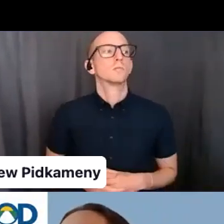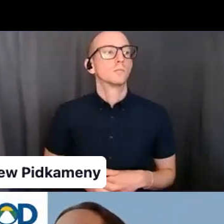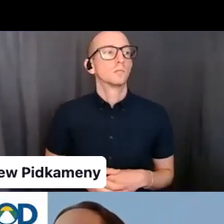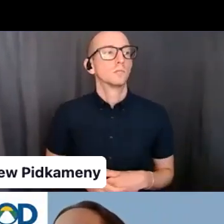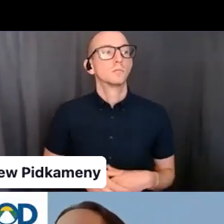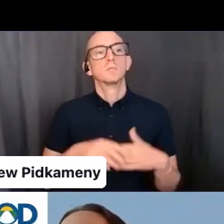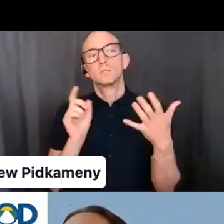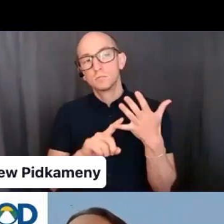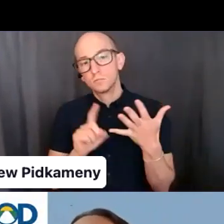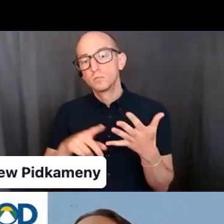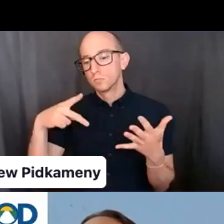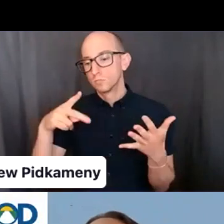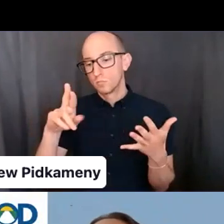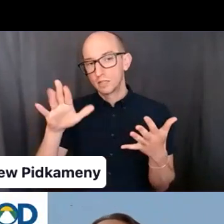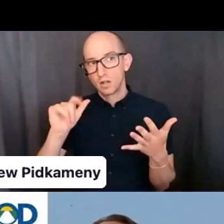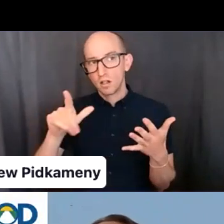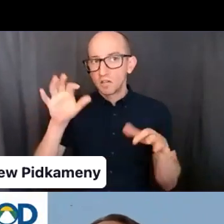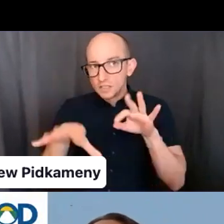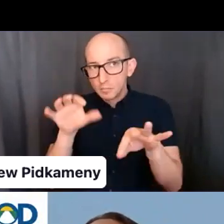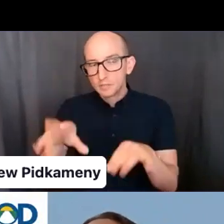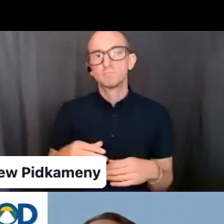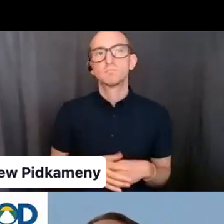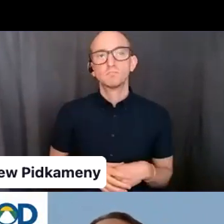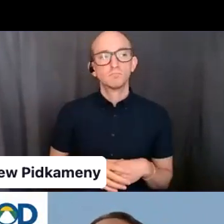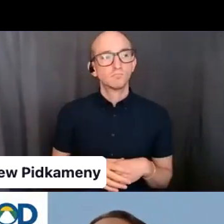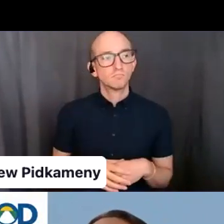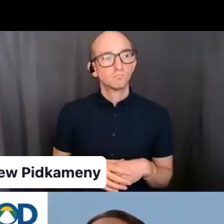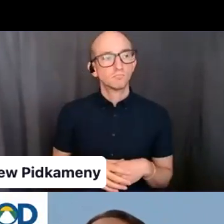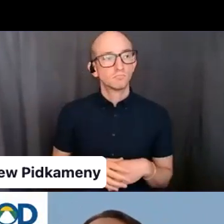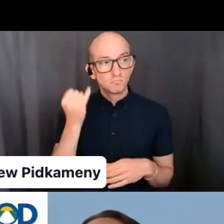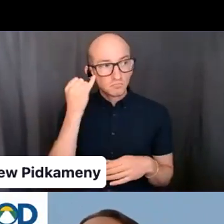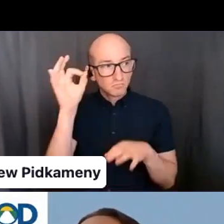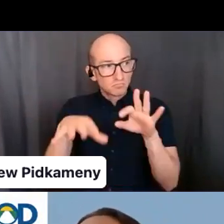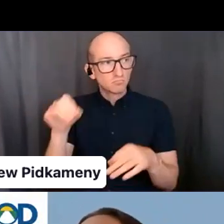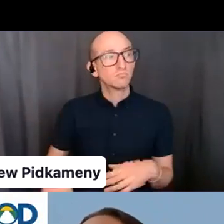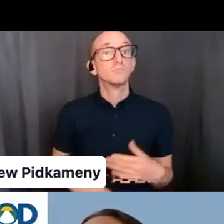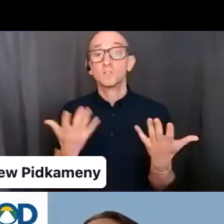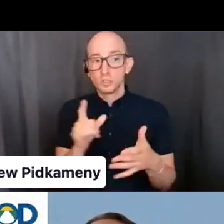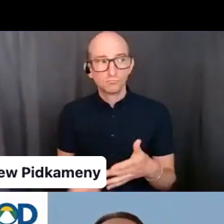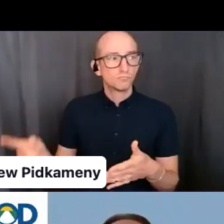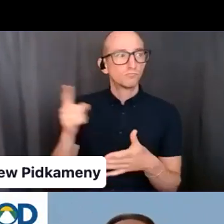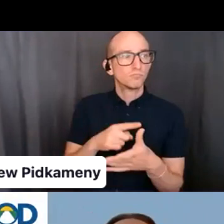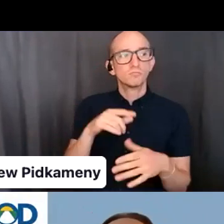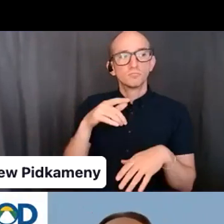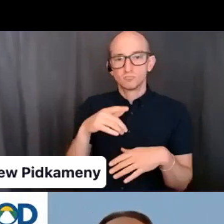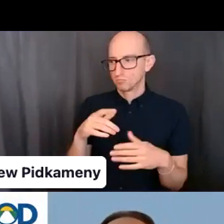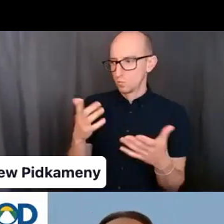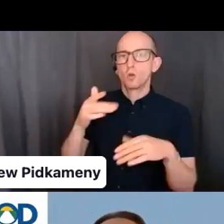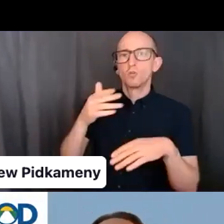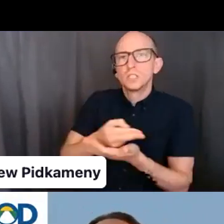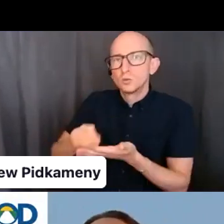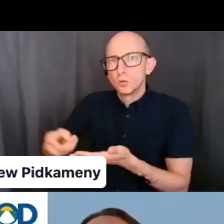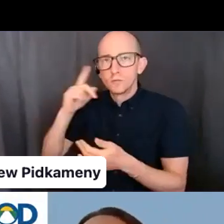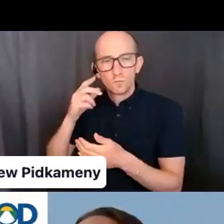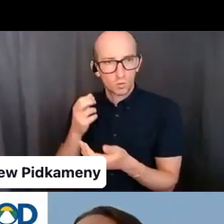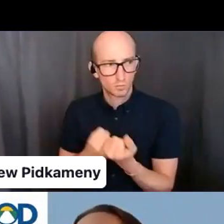of support, and after the presentation, we'll have a question and answer session, and we're happy to stay